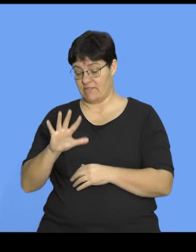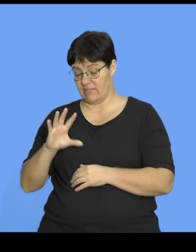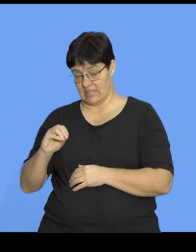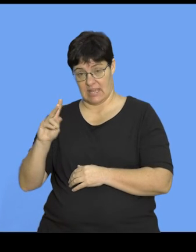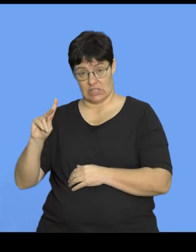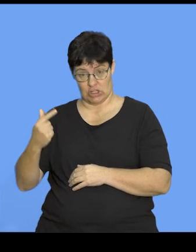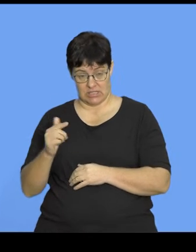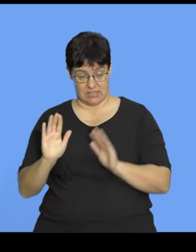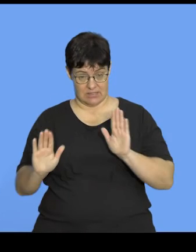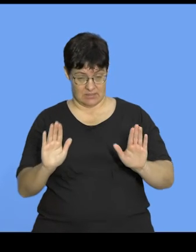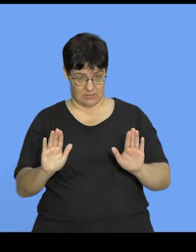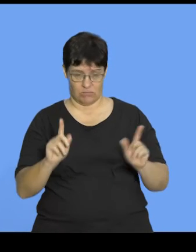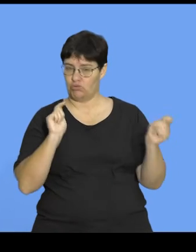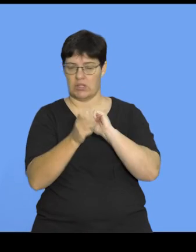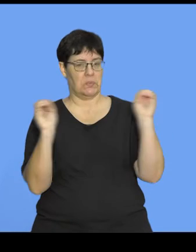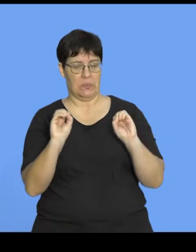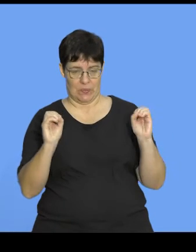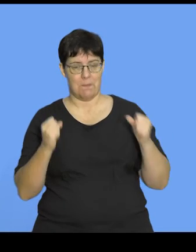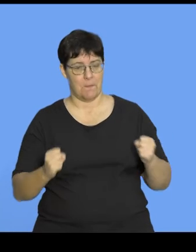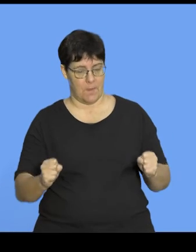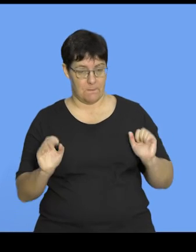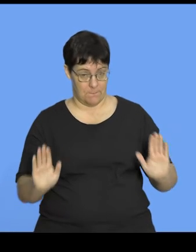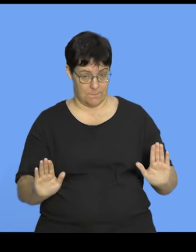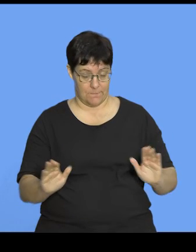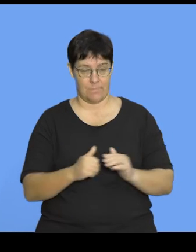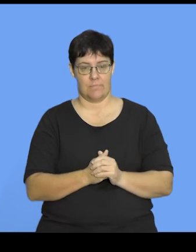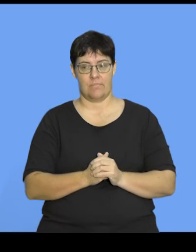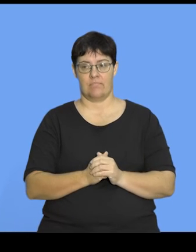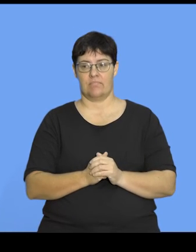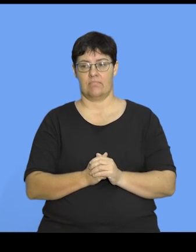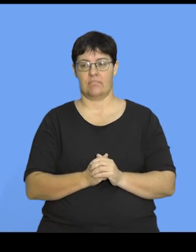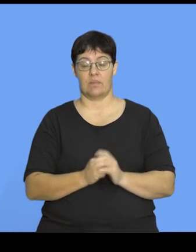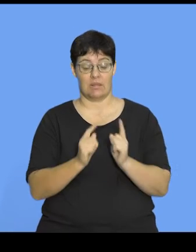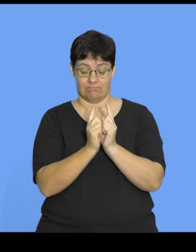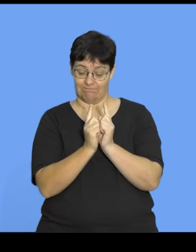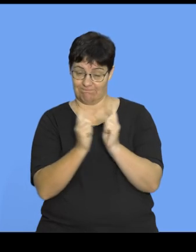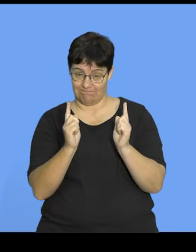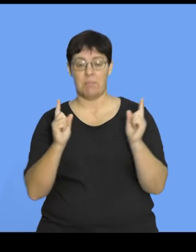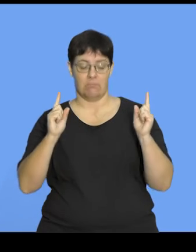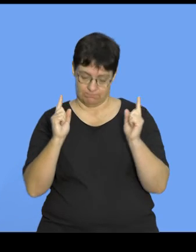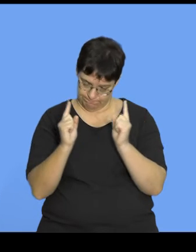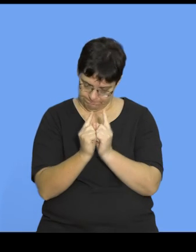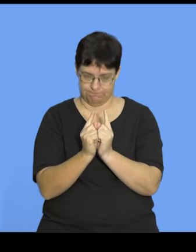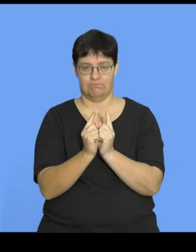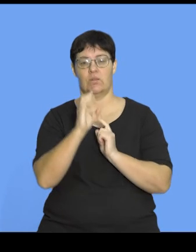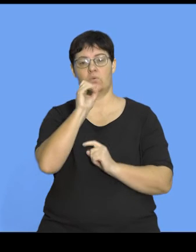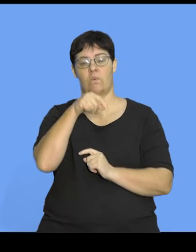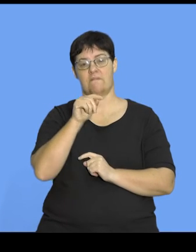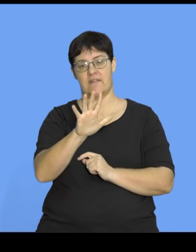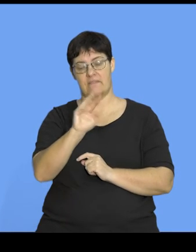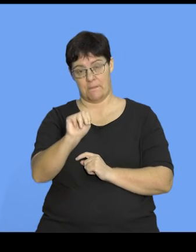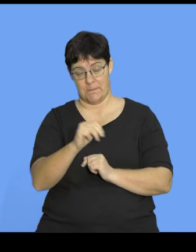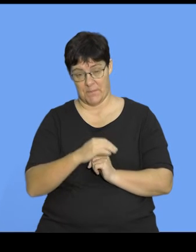my 50 kilogram, so that hasn't changed. But that distance is now 0.5